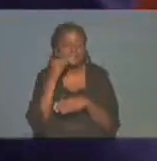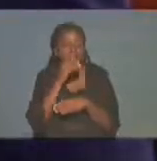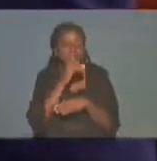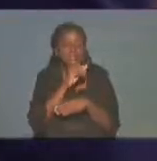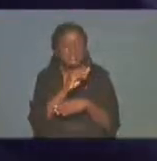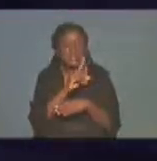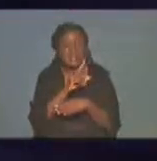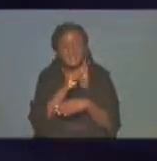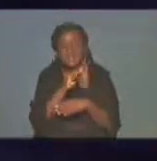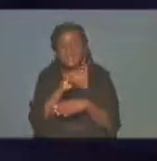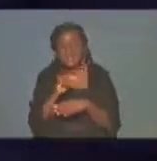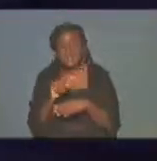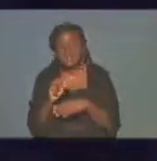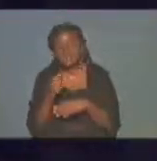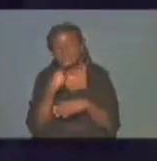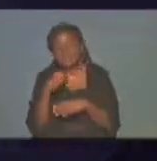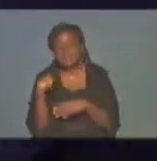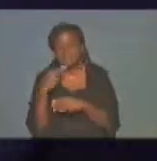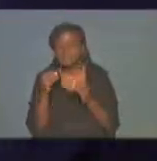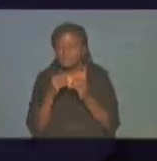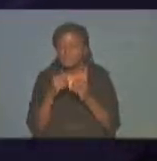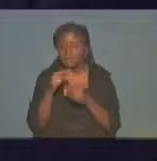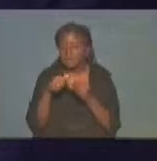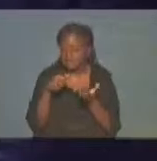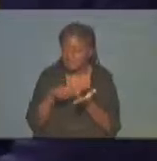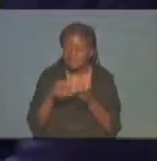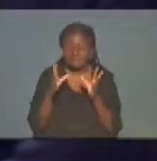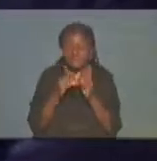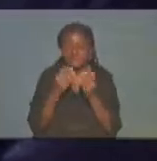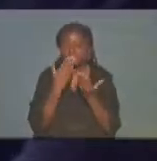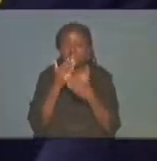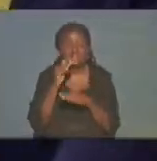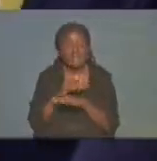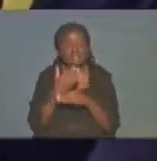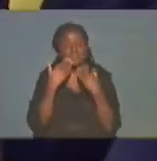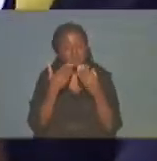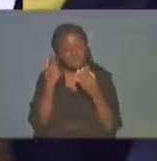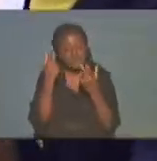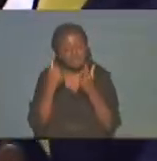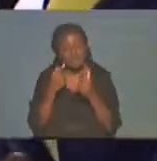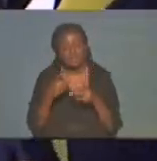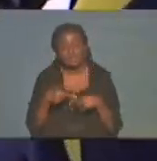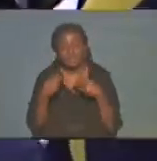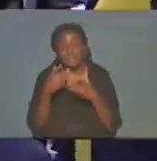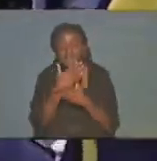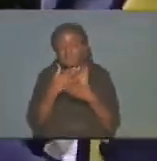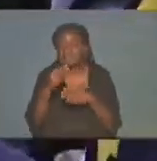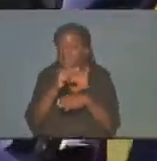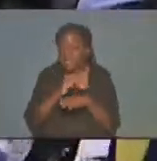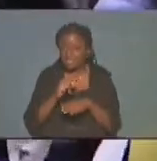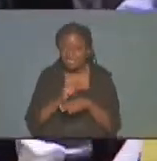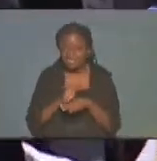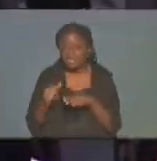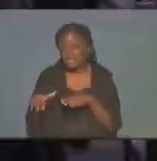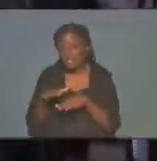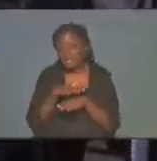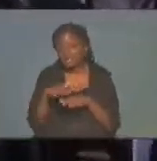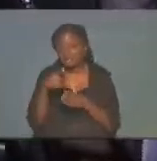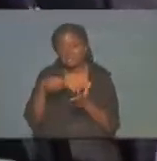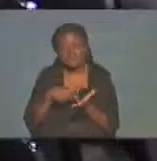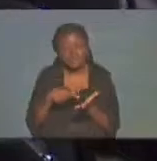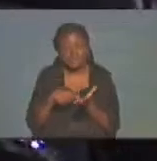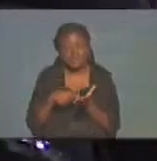bit about this information session here this evening. Well, good night to you, and thank you for coming and providing some national coverage of